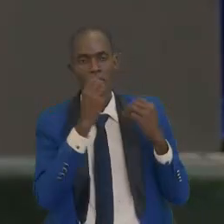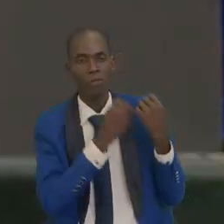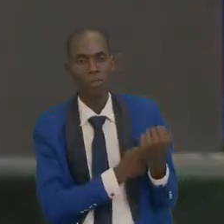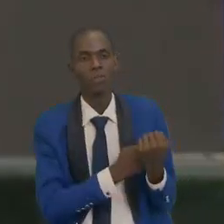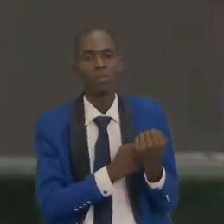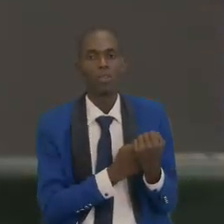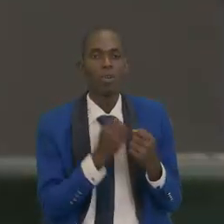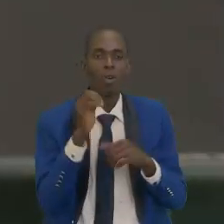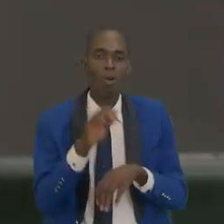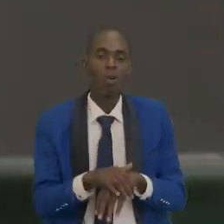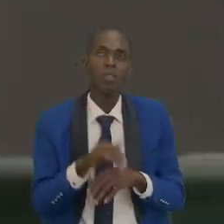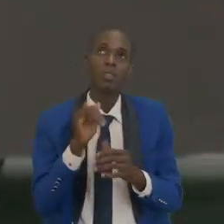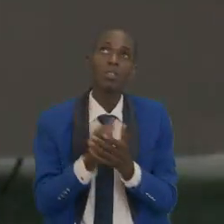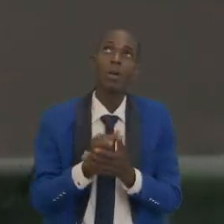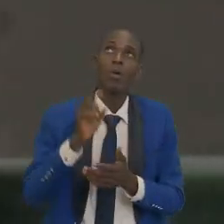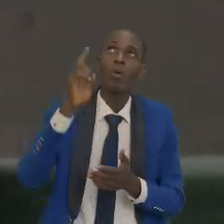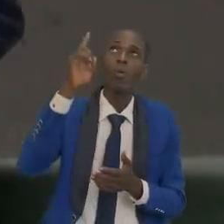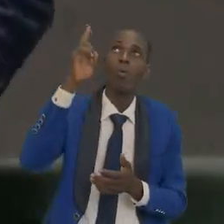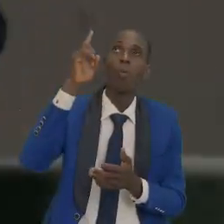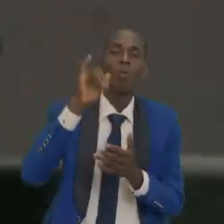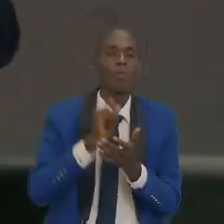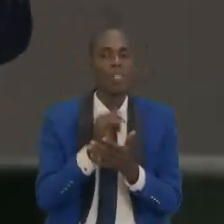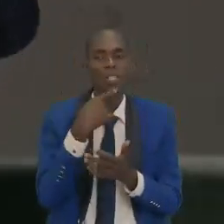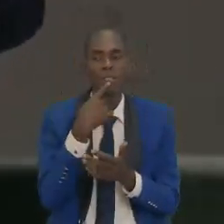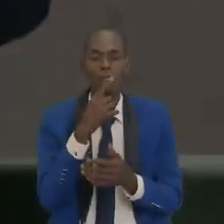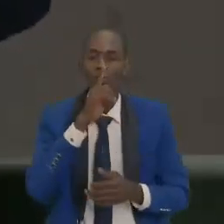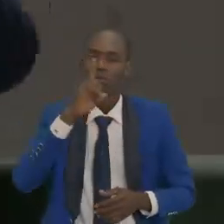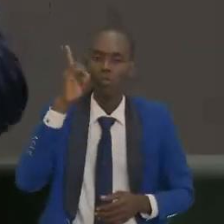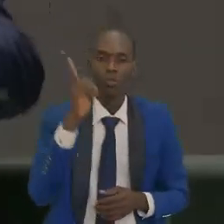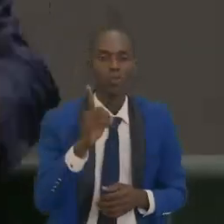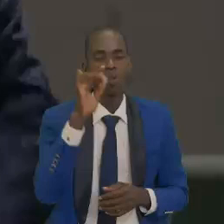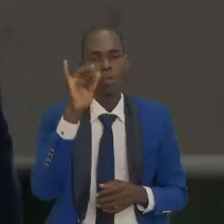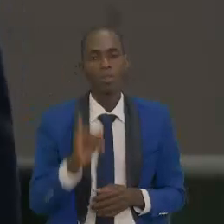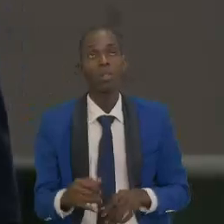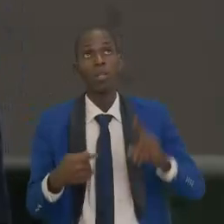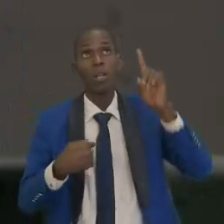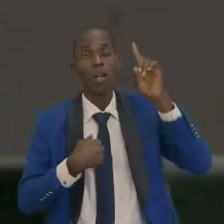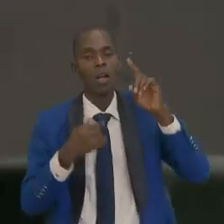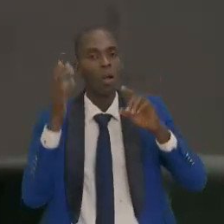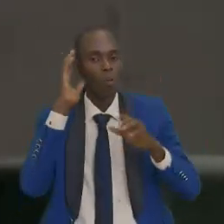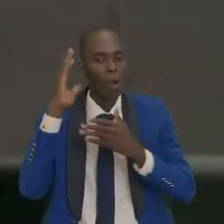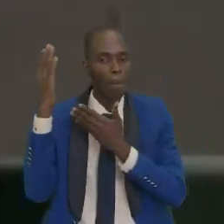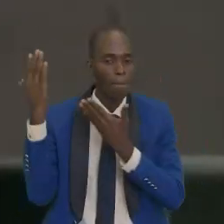on that one that says surely I will bring Revival